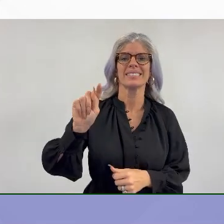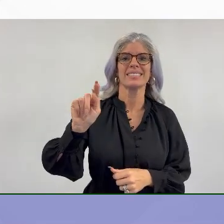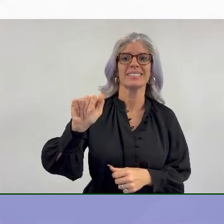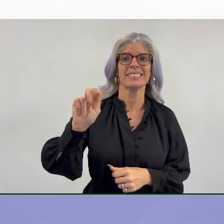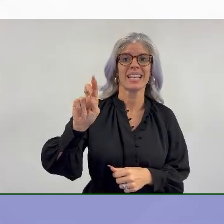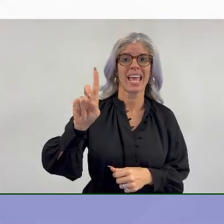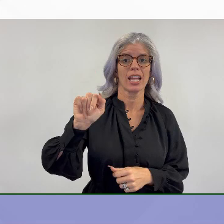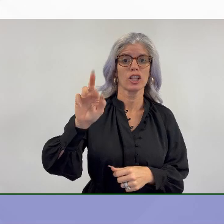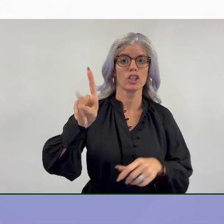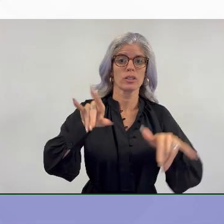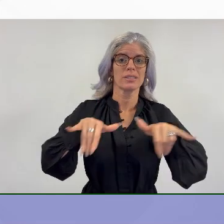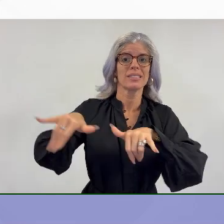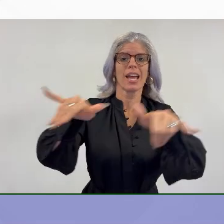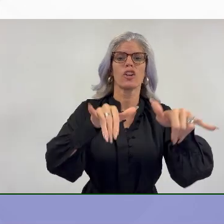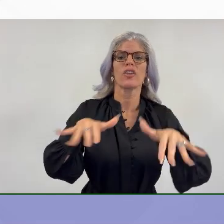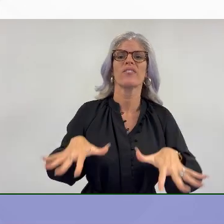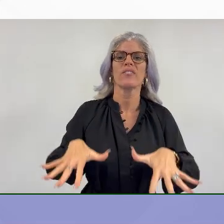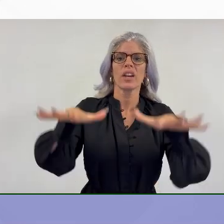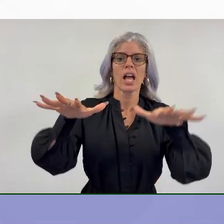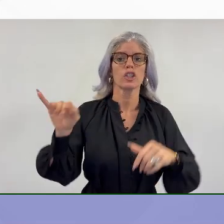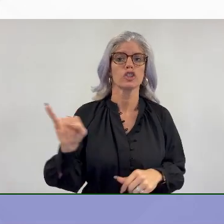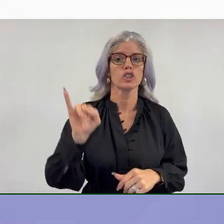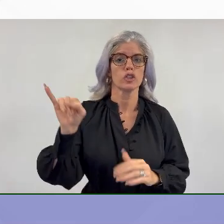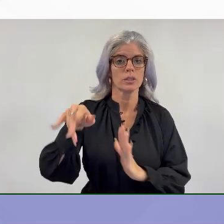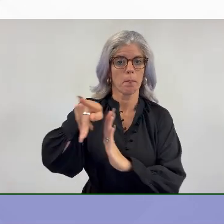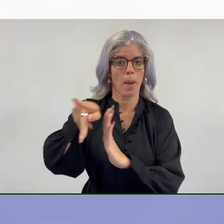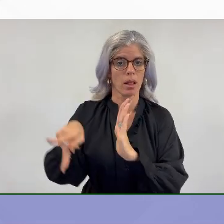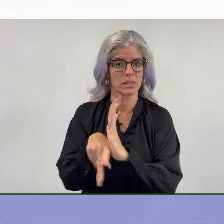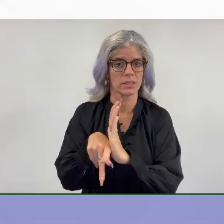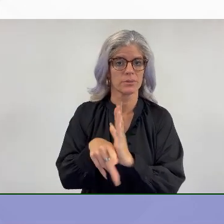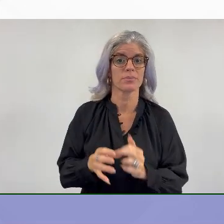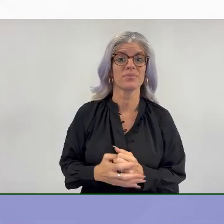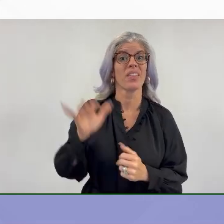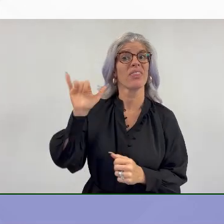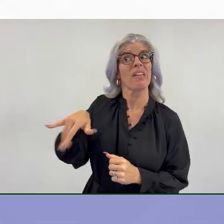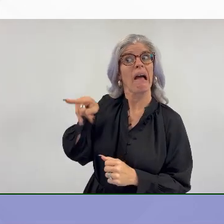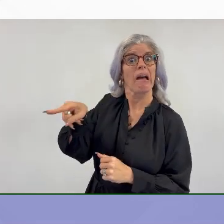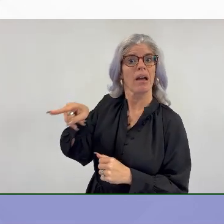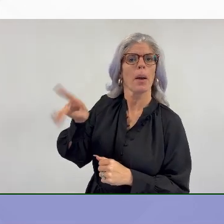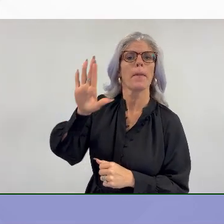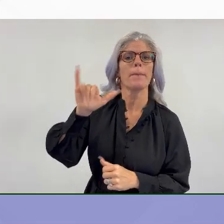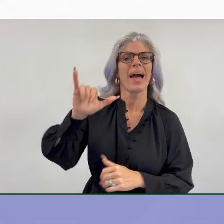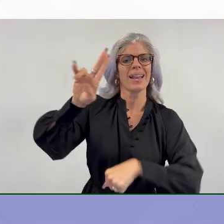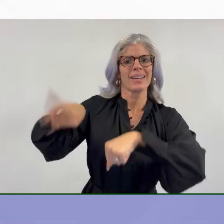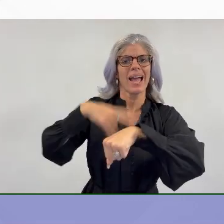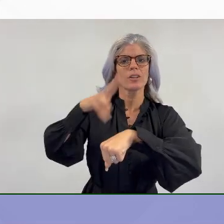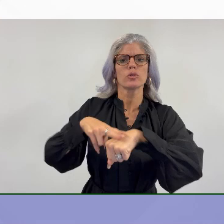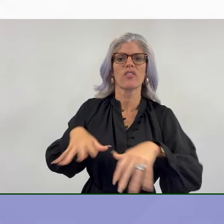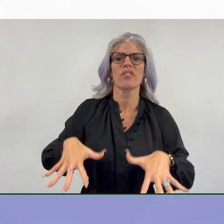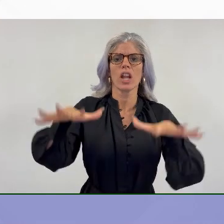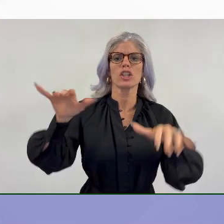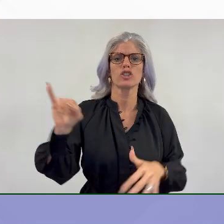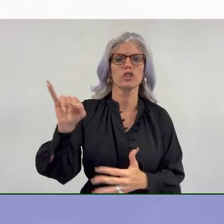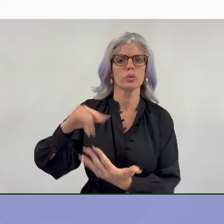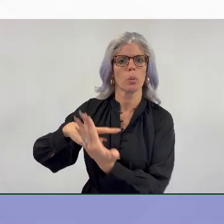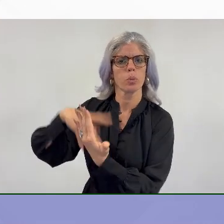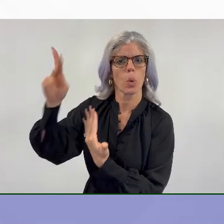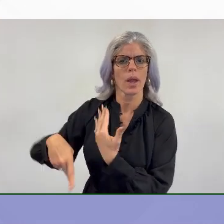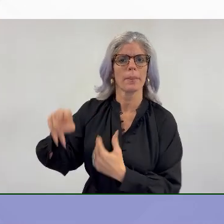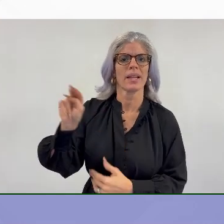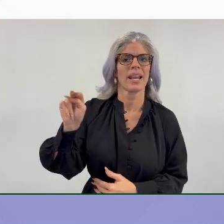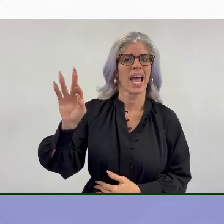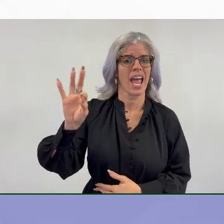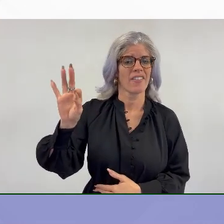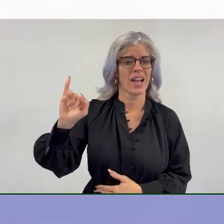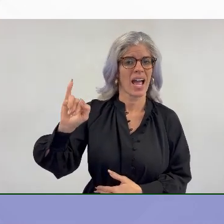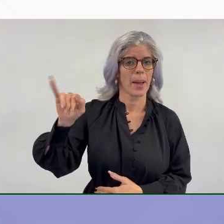NFIP. Please note, FEMA must reduce PA funding when the facility is located in an area that